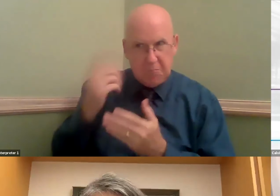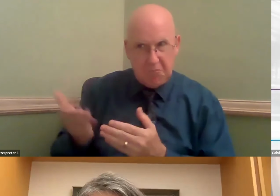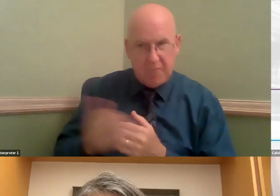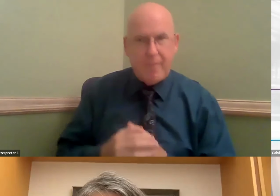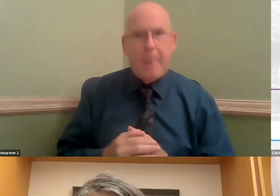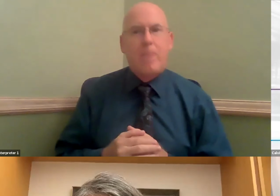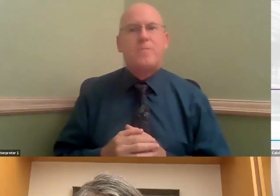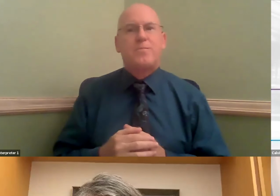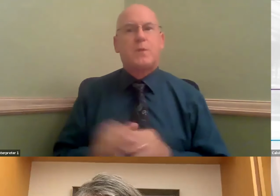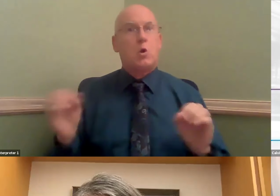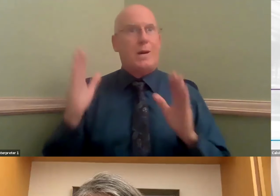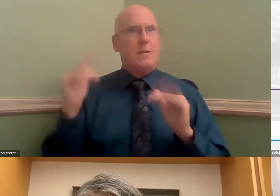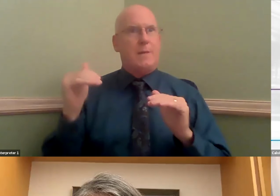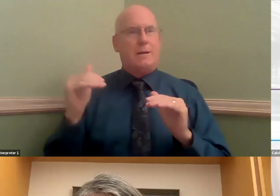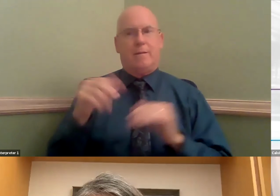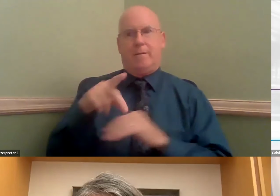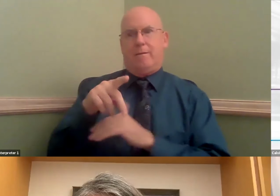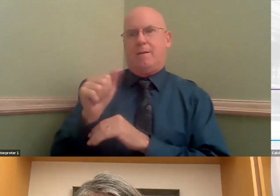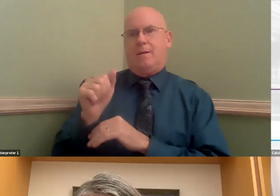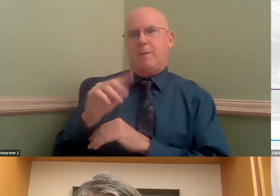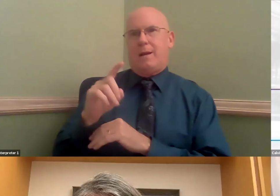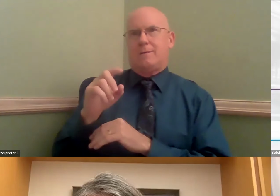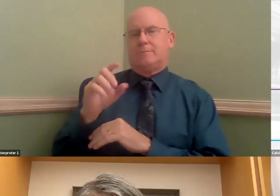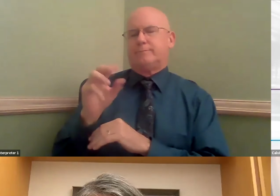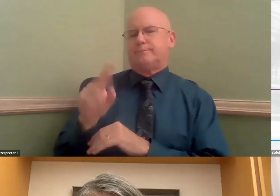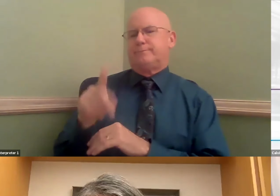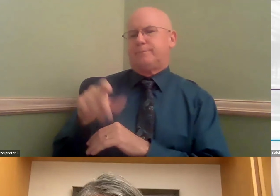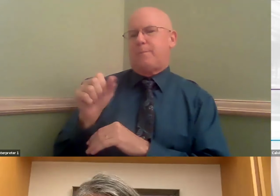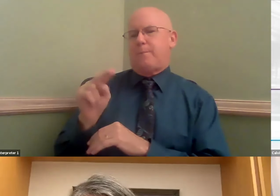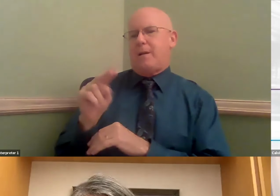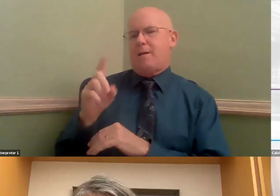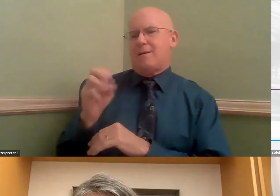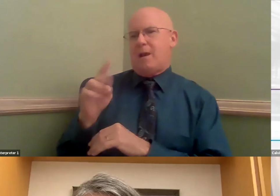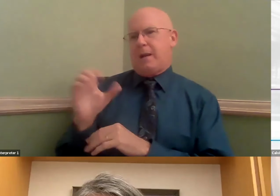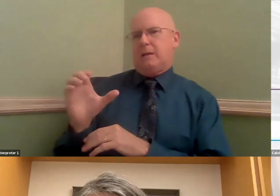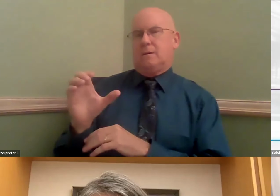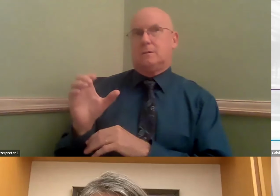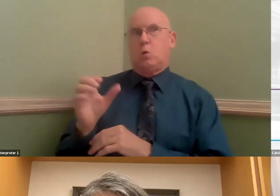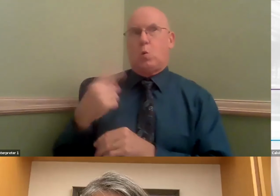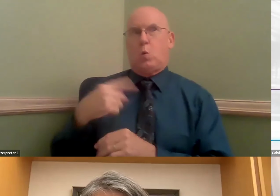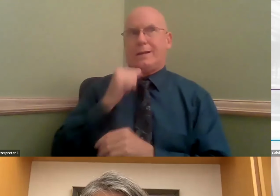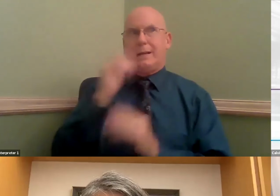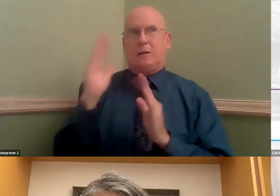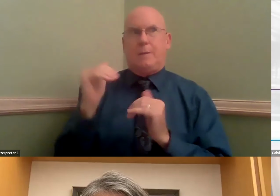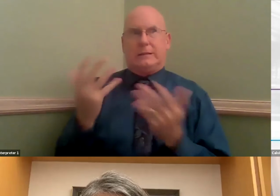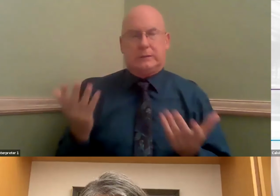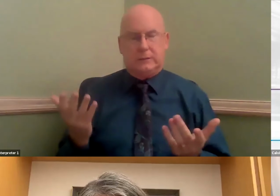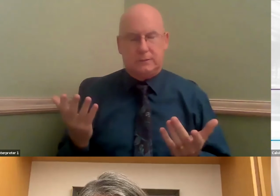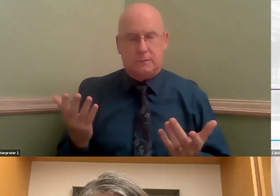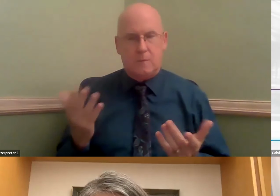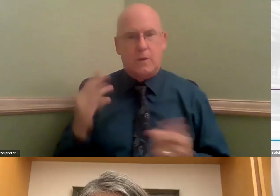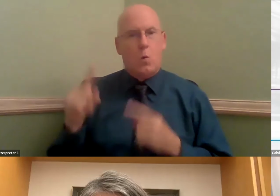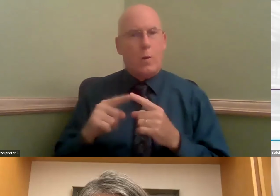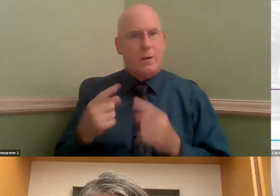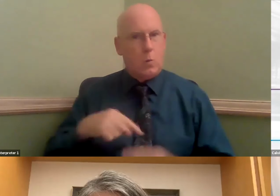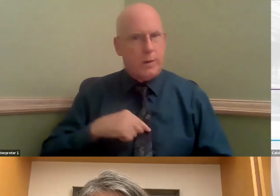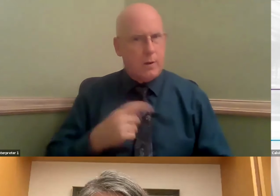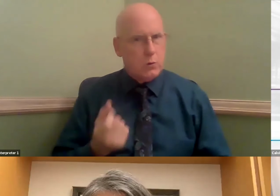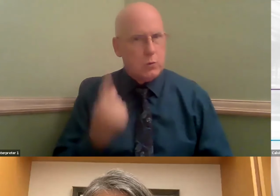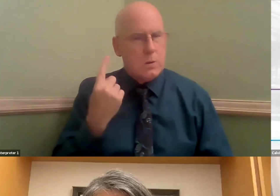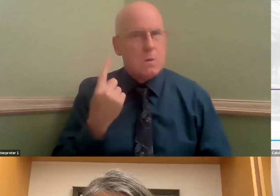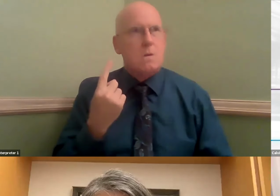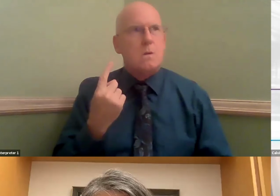Well, nobody expected a pandemic, right, Calvin? That was not... in our worldview. But once we understood that it was